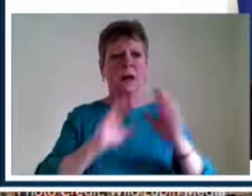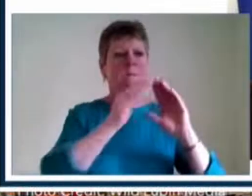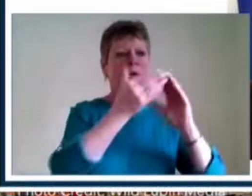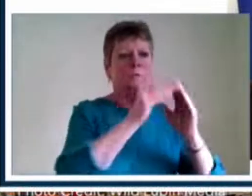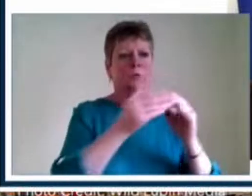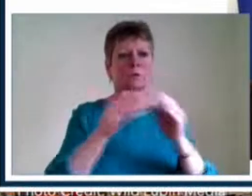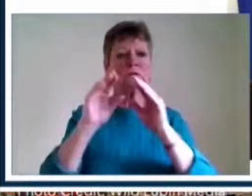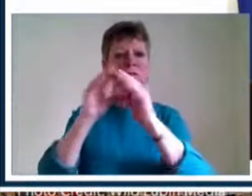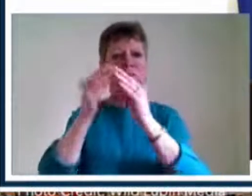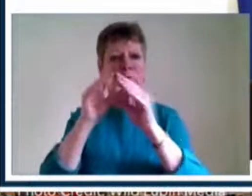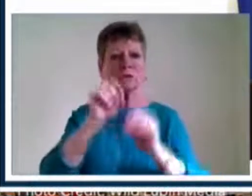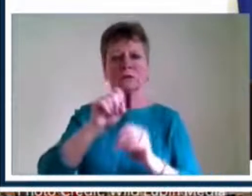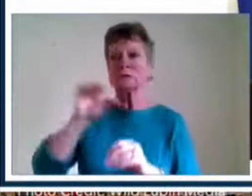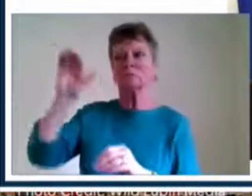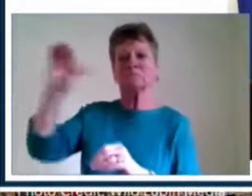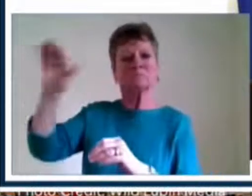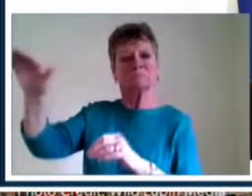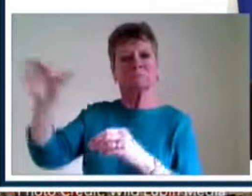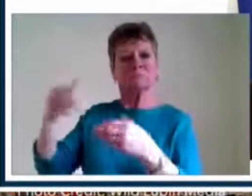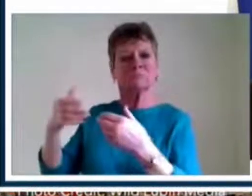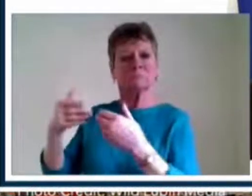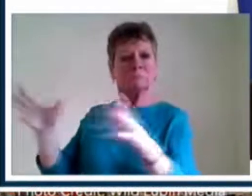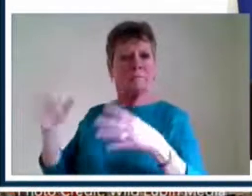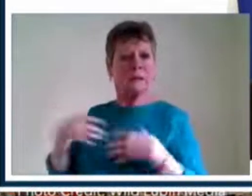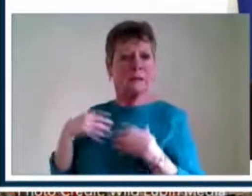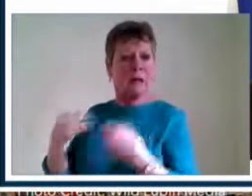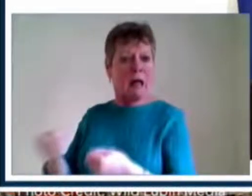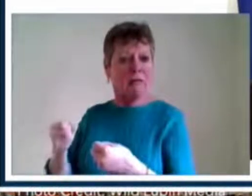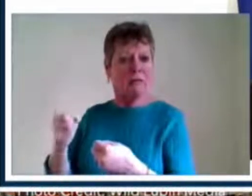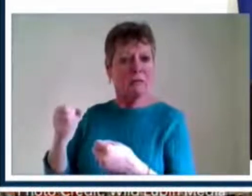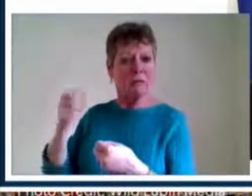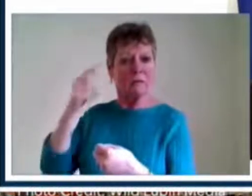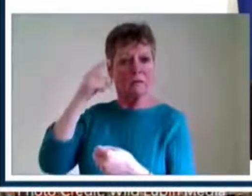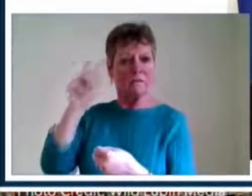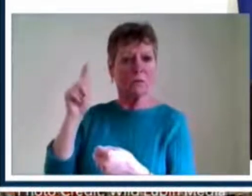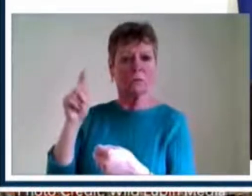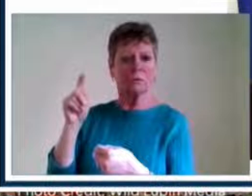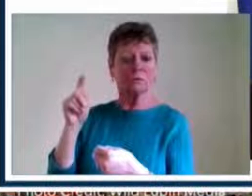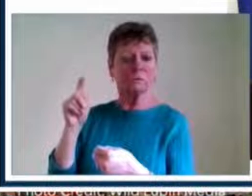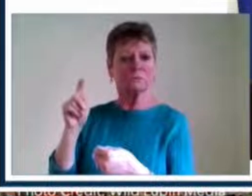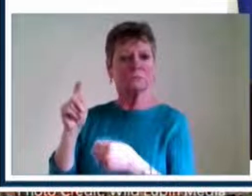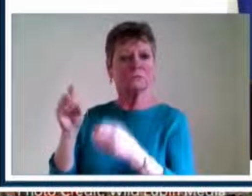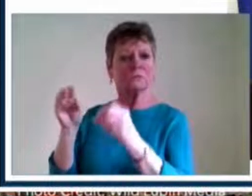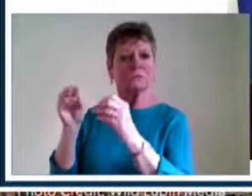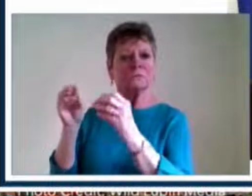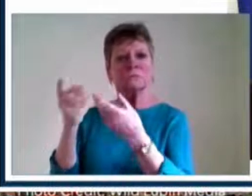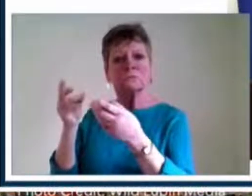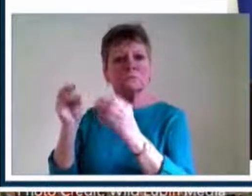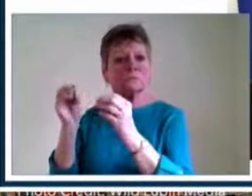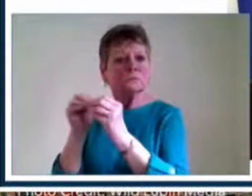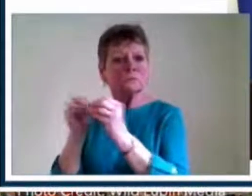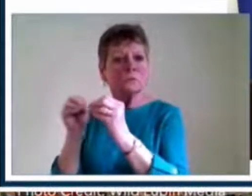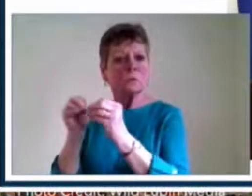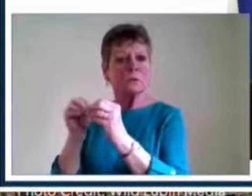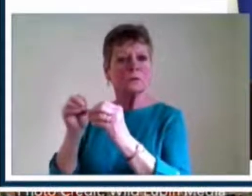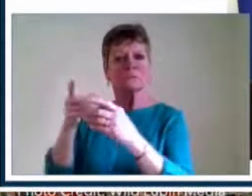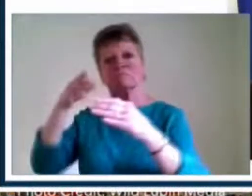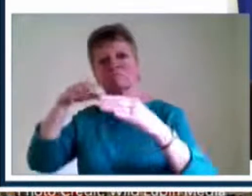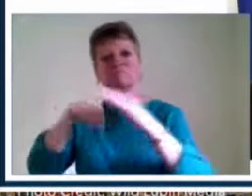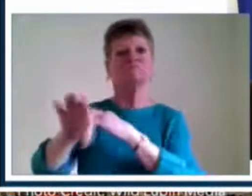to public health to request more drop-in vaccination, for example?